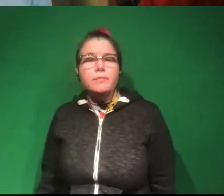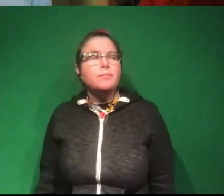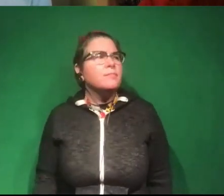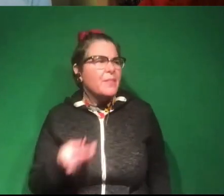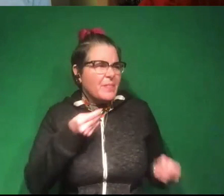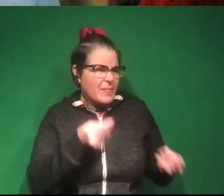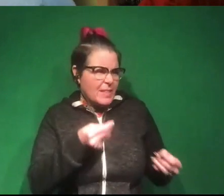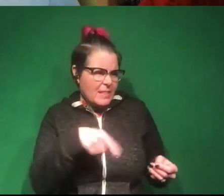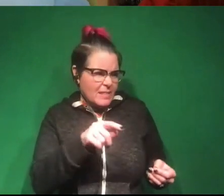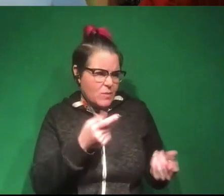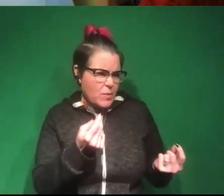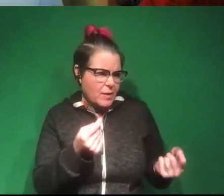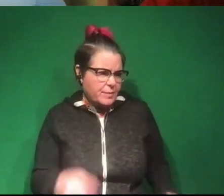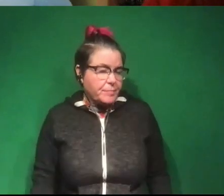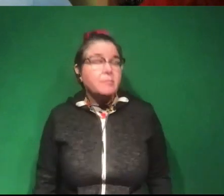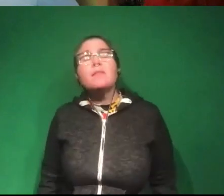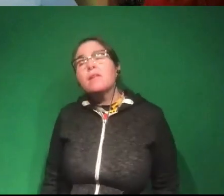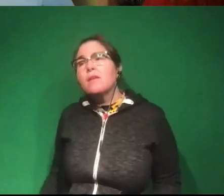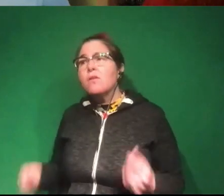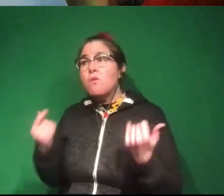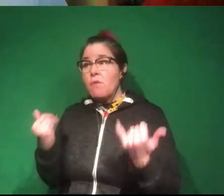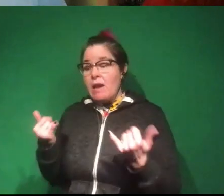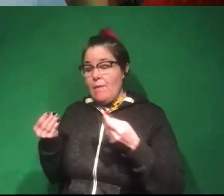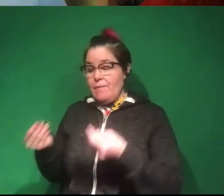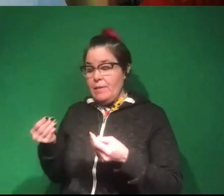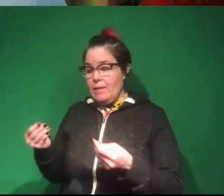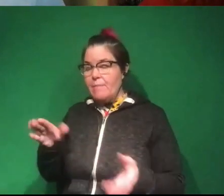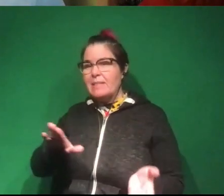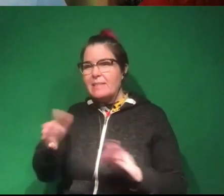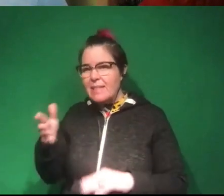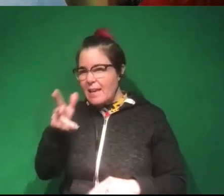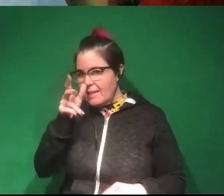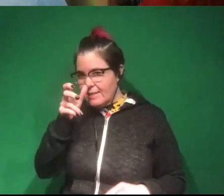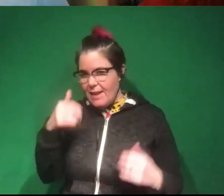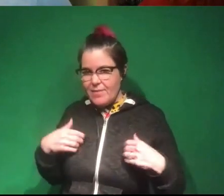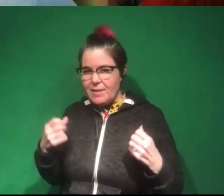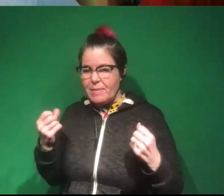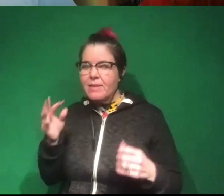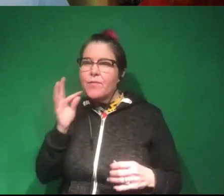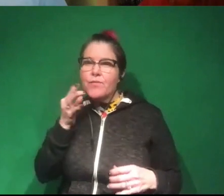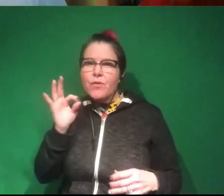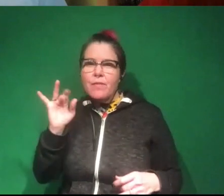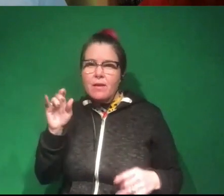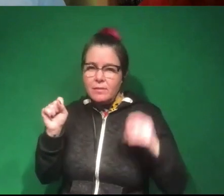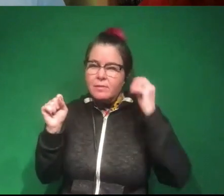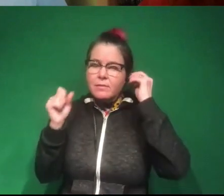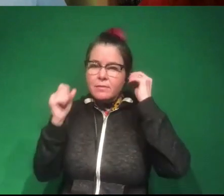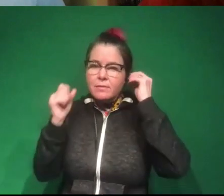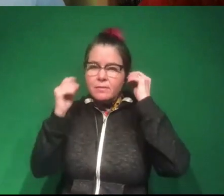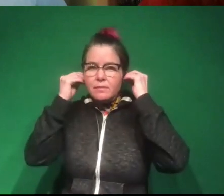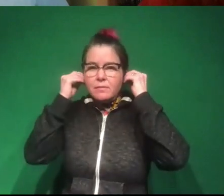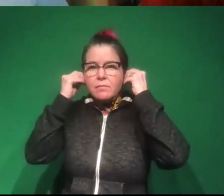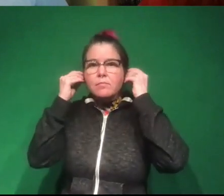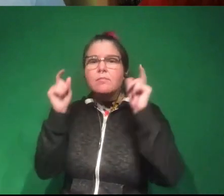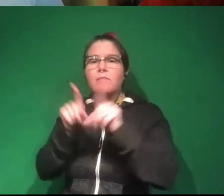them? Right now I am feeding them dead insects. I have a bunch of fruit flies, but I also have some